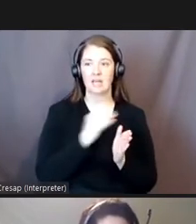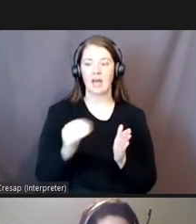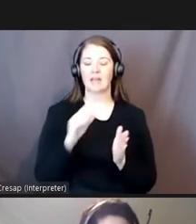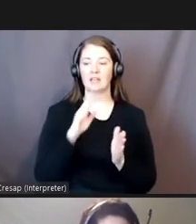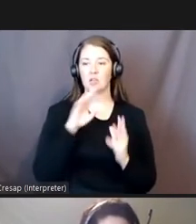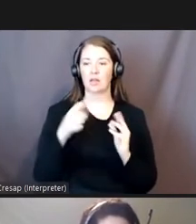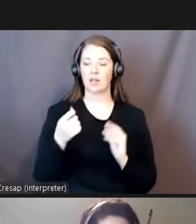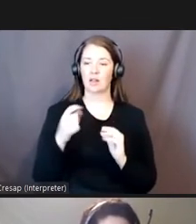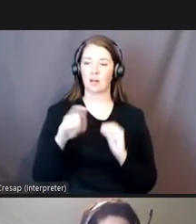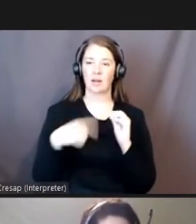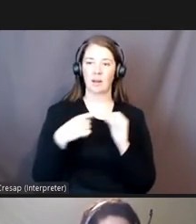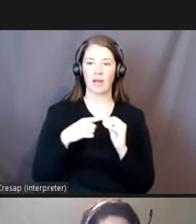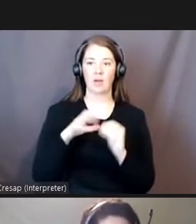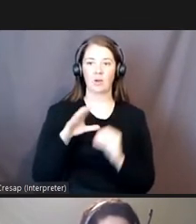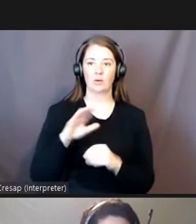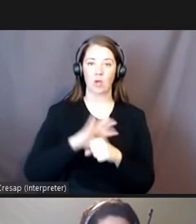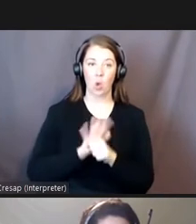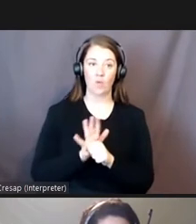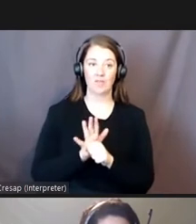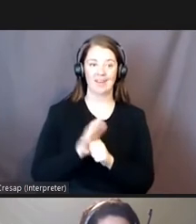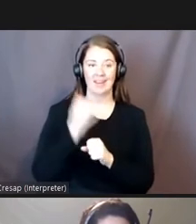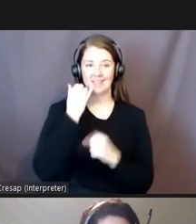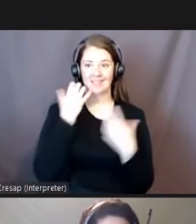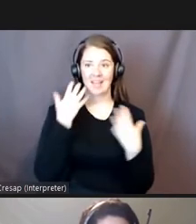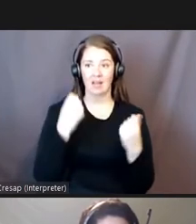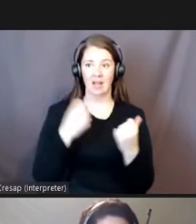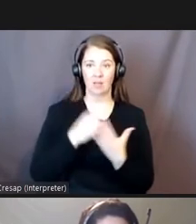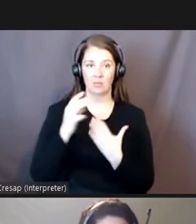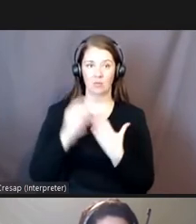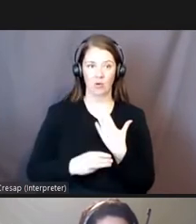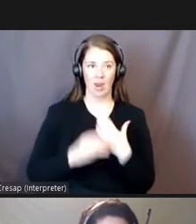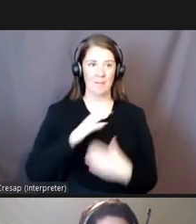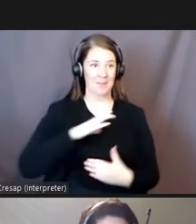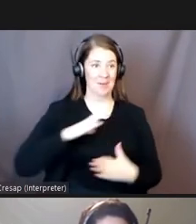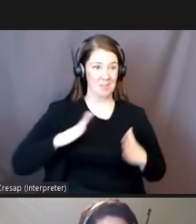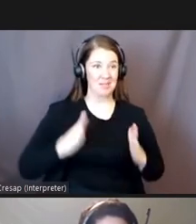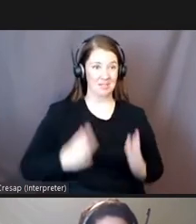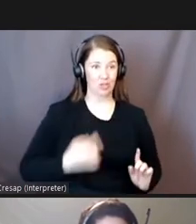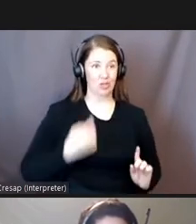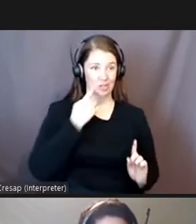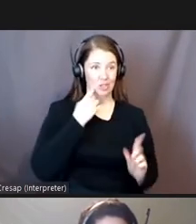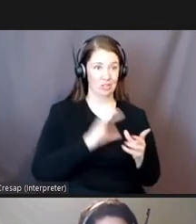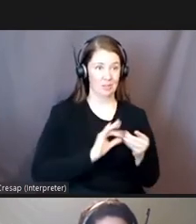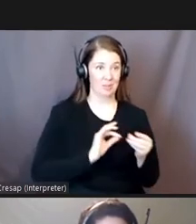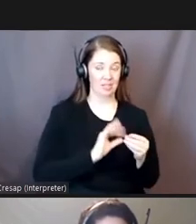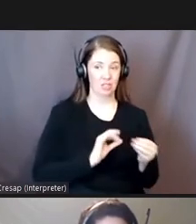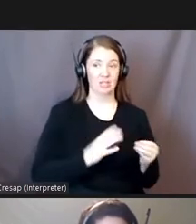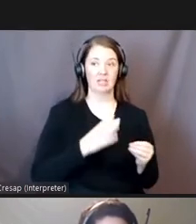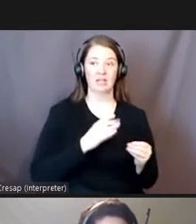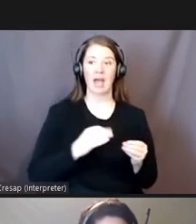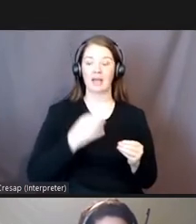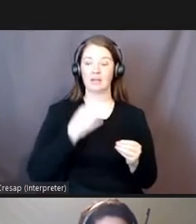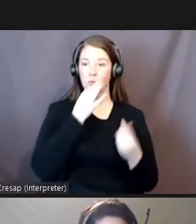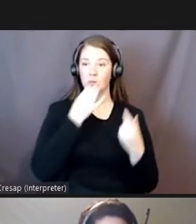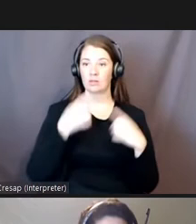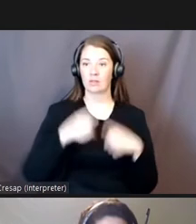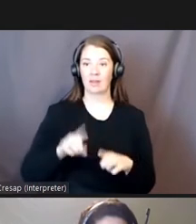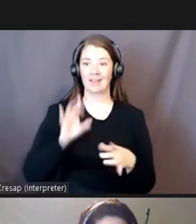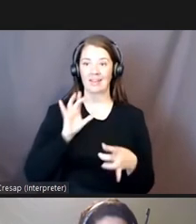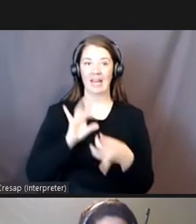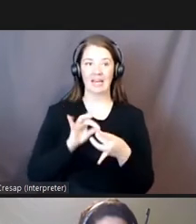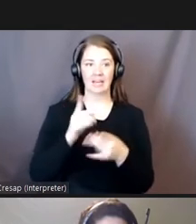the COVID-19 telehealth program that Commissioner Carr just mentioned and our upcoming Connected Care pilot